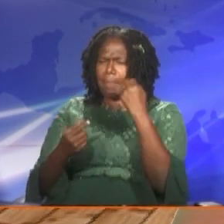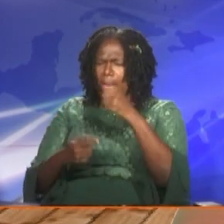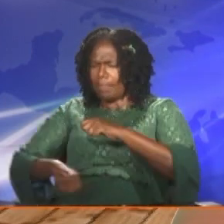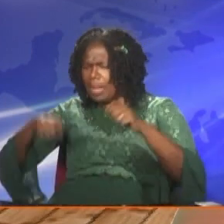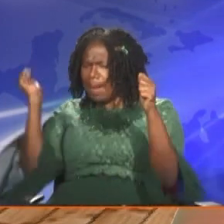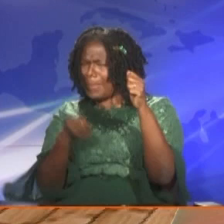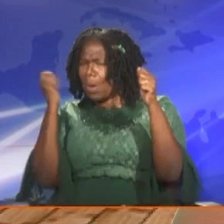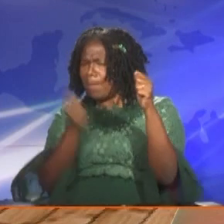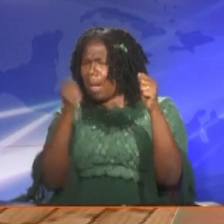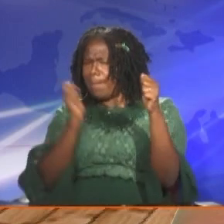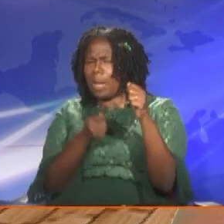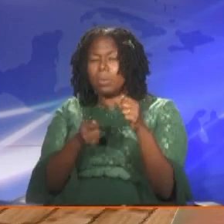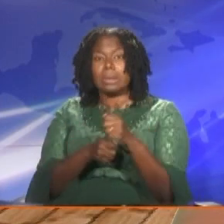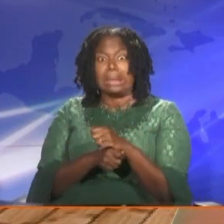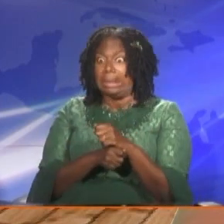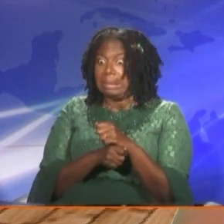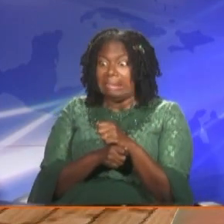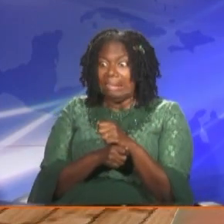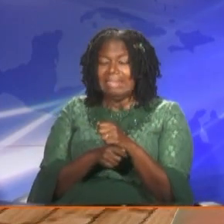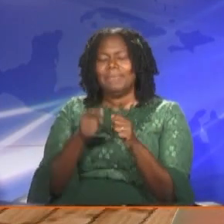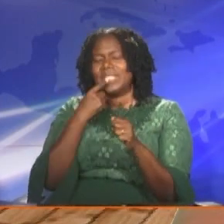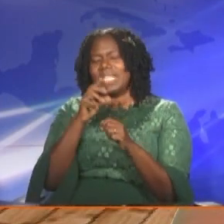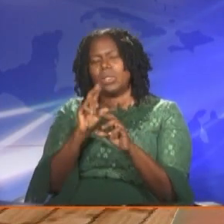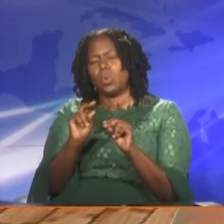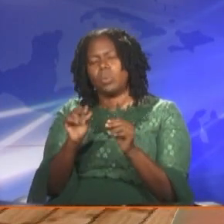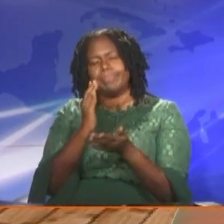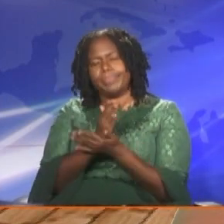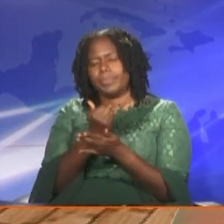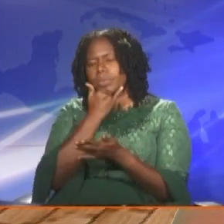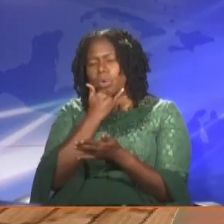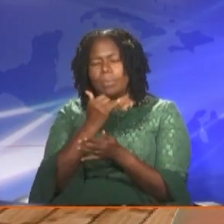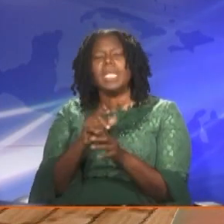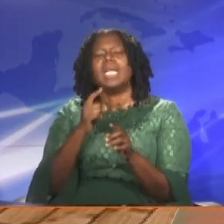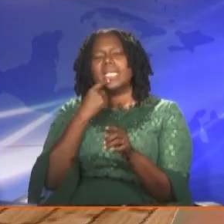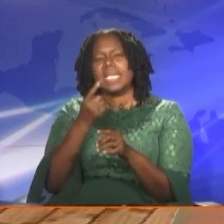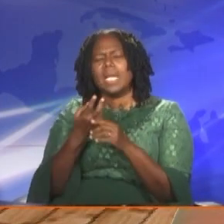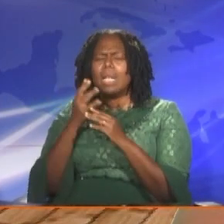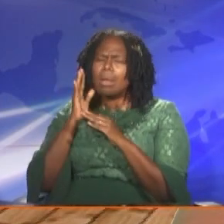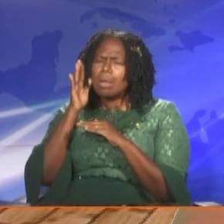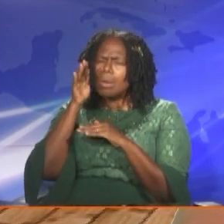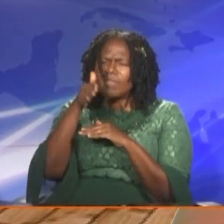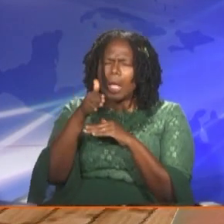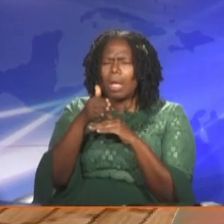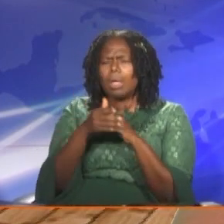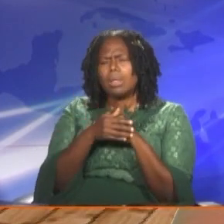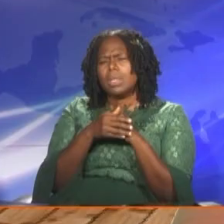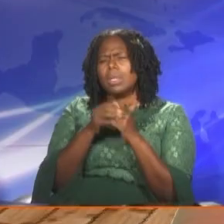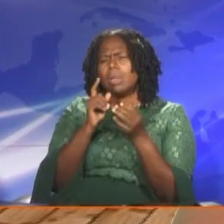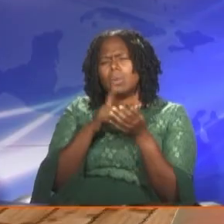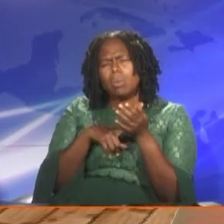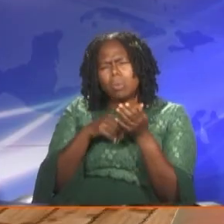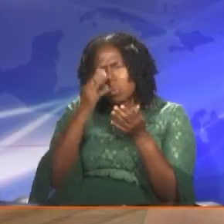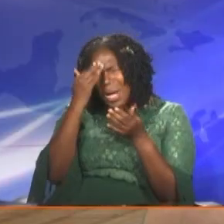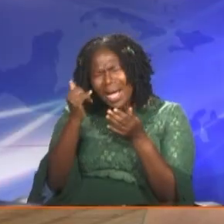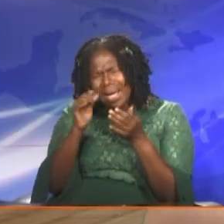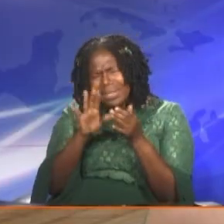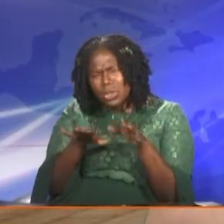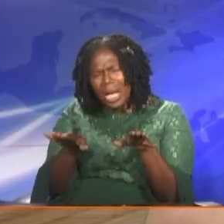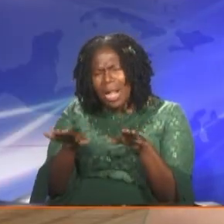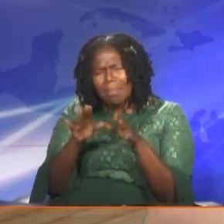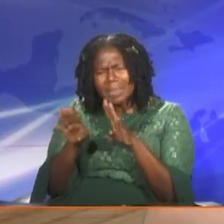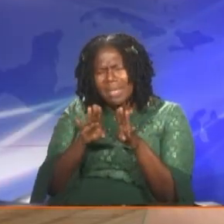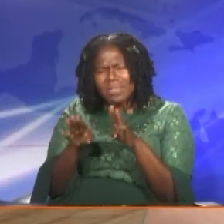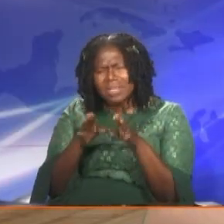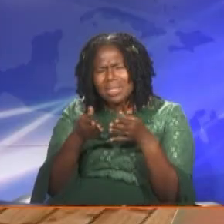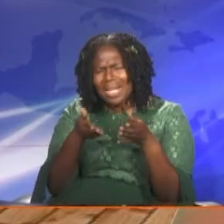frustrating. But then you have to go look beyond that. Look beyond what is causing that child to be behaving the way that child is